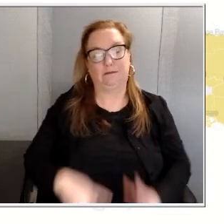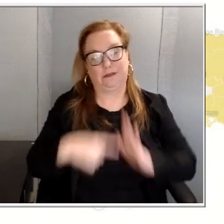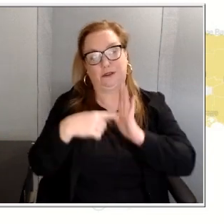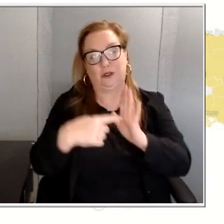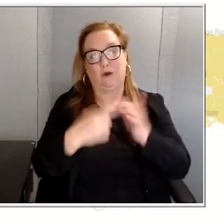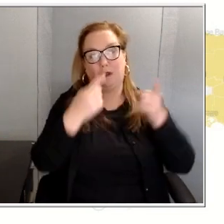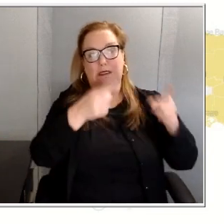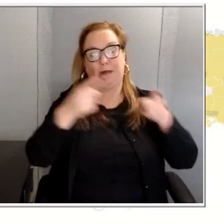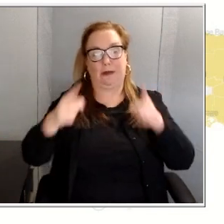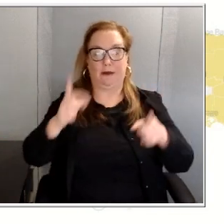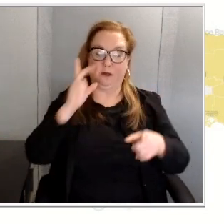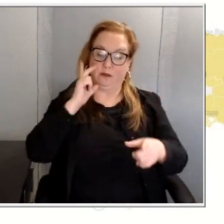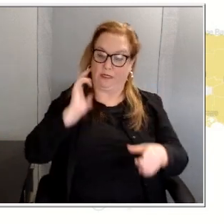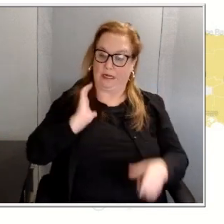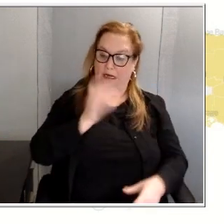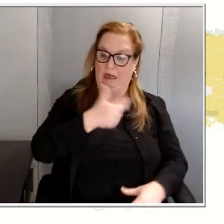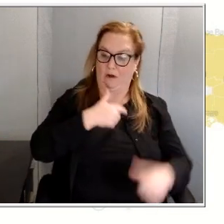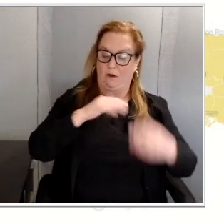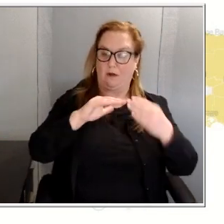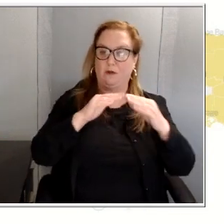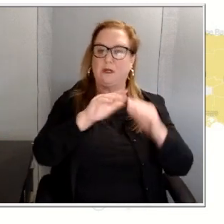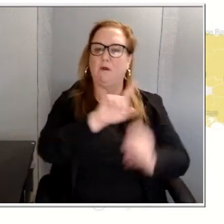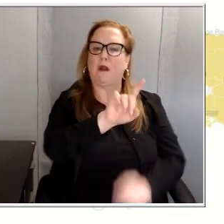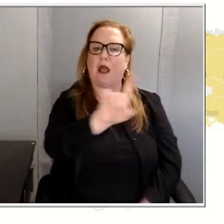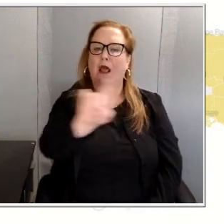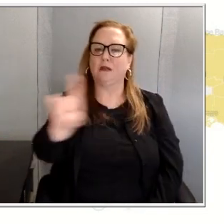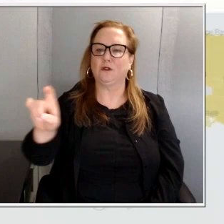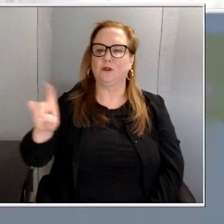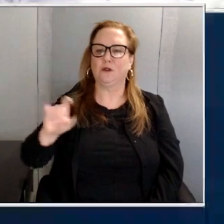our numbers. I want to roll around our panel today and ask them real quickly,